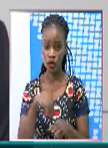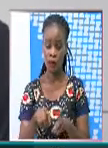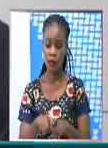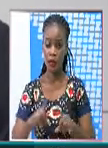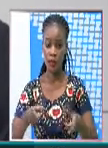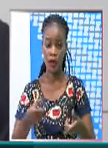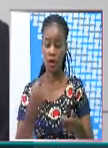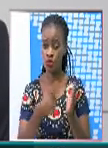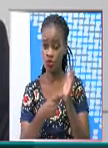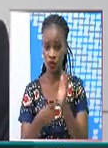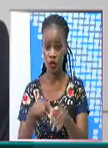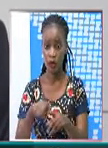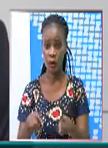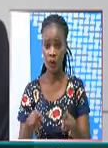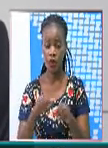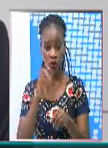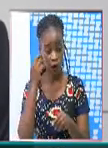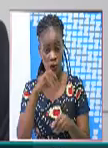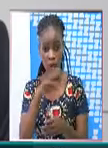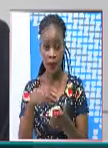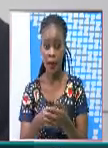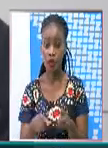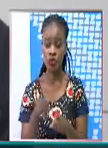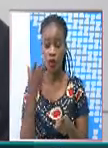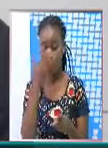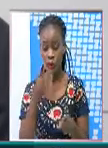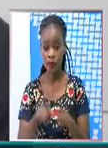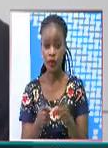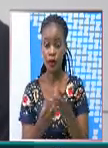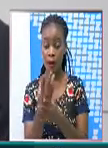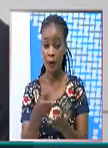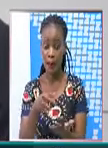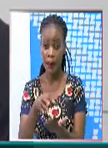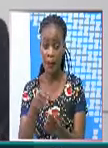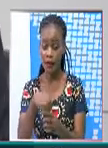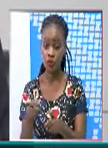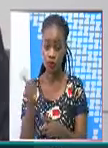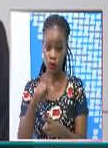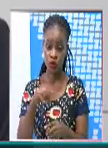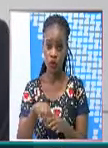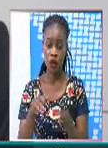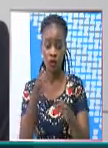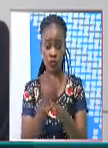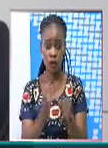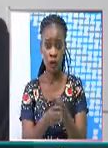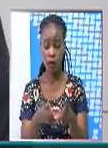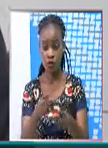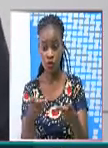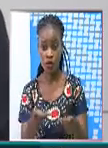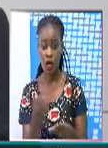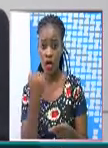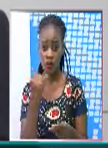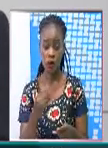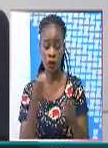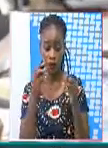been exploited, and discovered like oil and gas, and the investments coming in, and the construction taking place, we need to